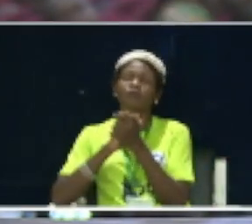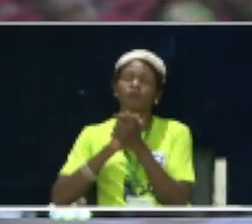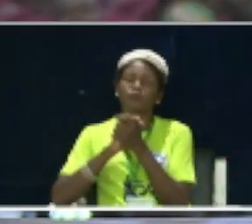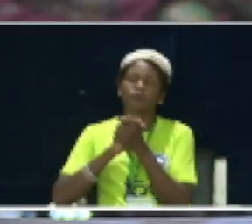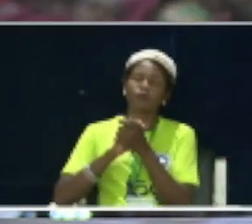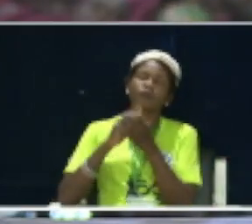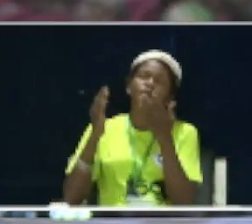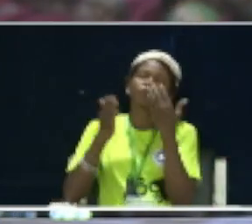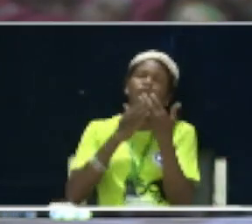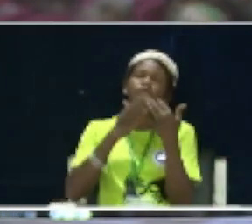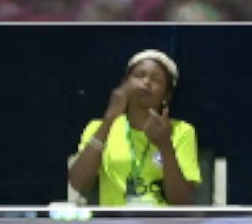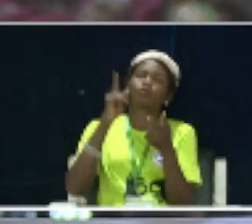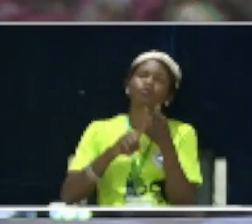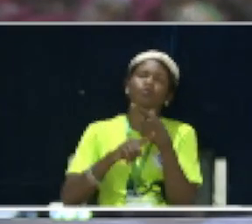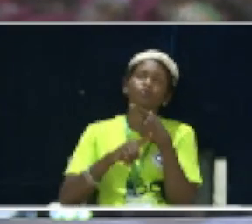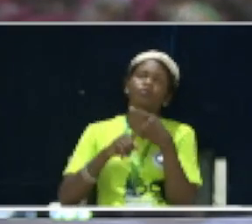simply to